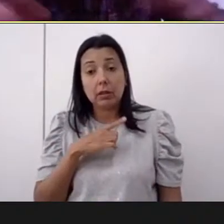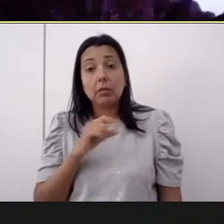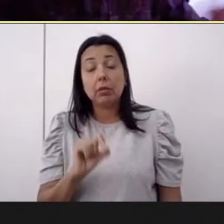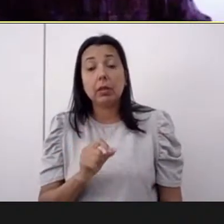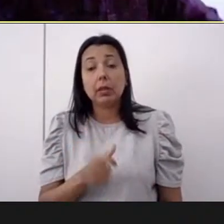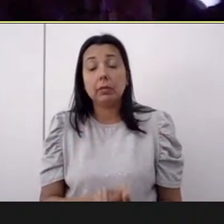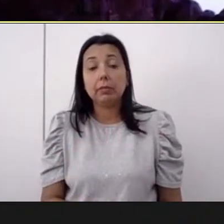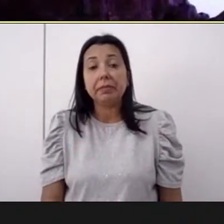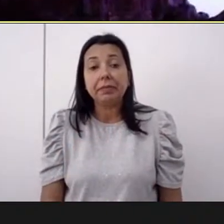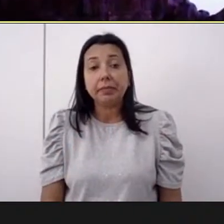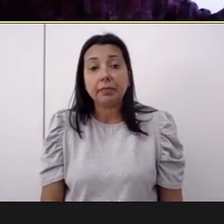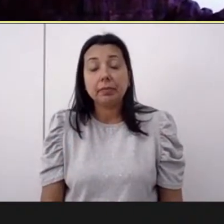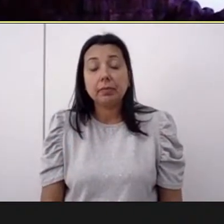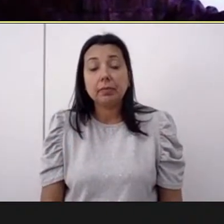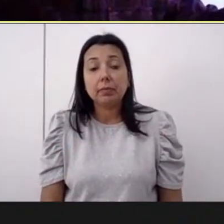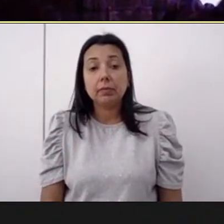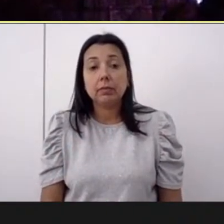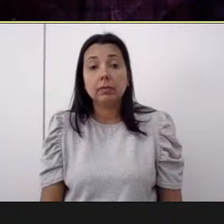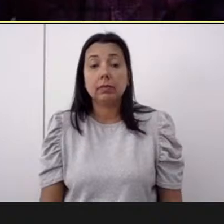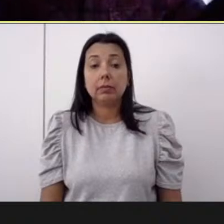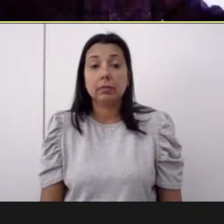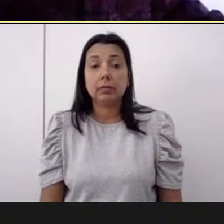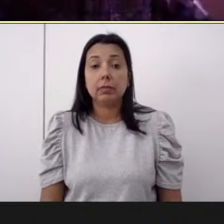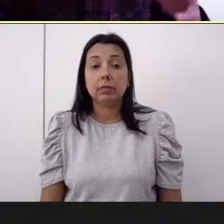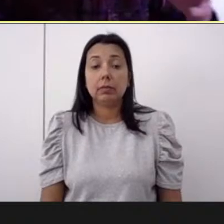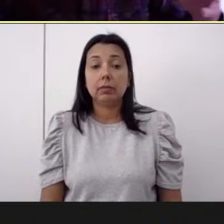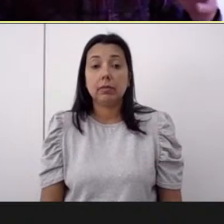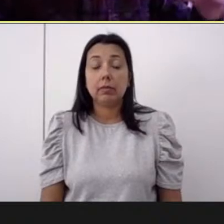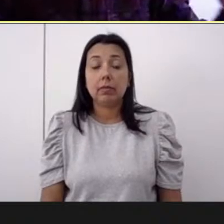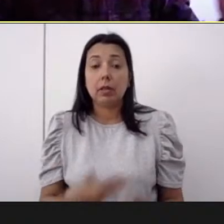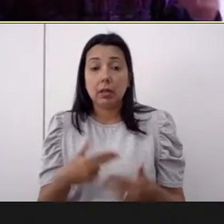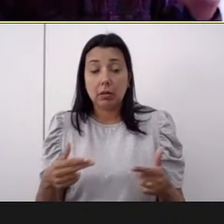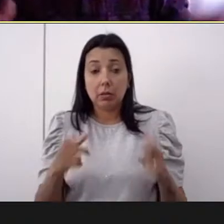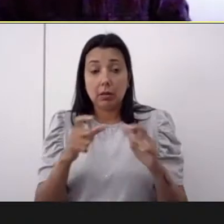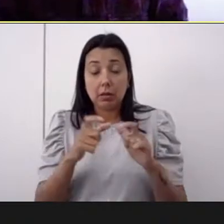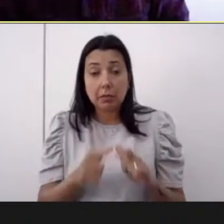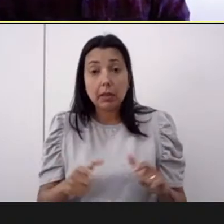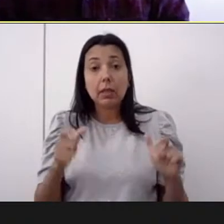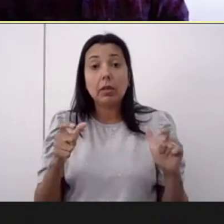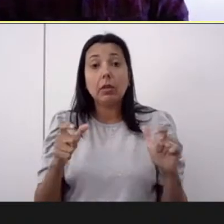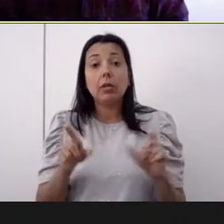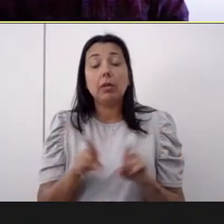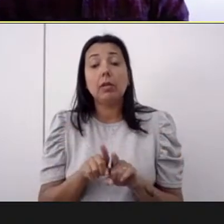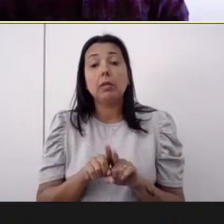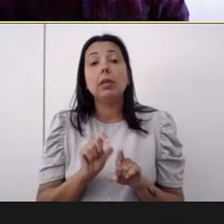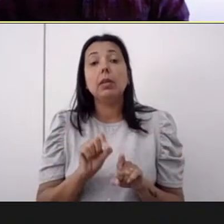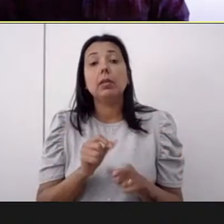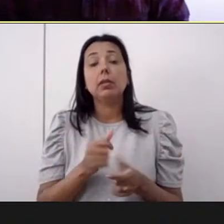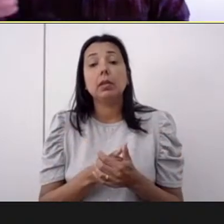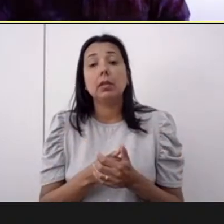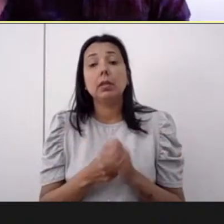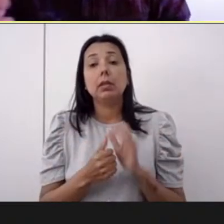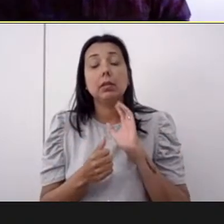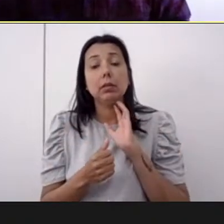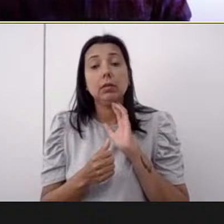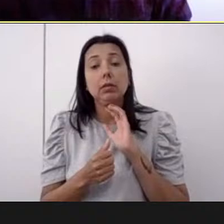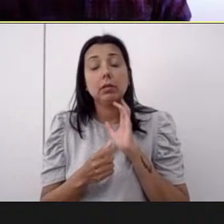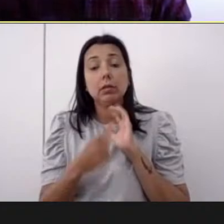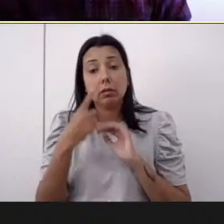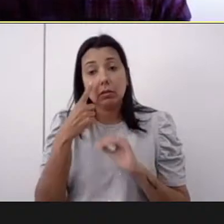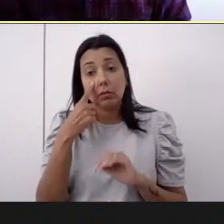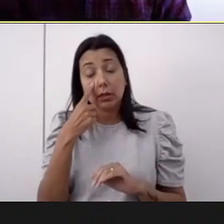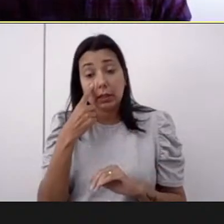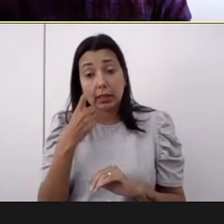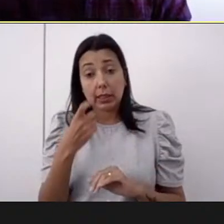bigger plethora of agents with interests, in different interests and ideas, trying to